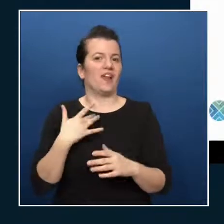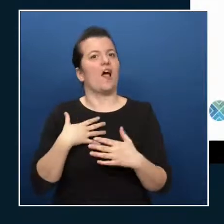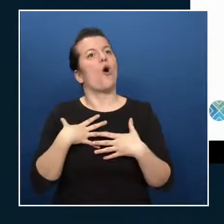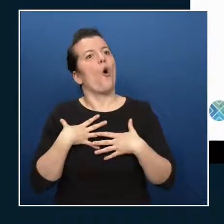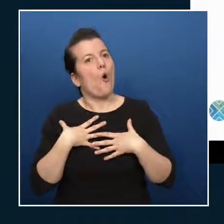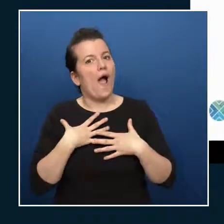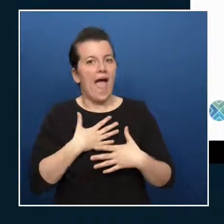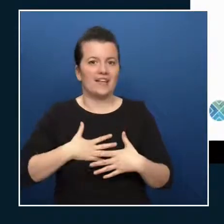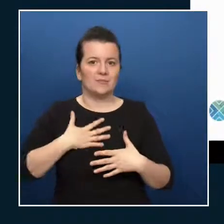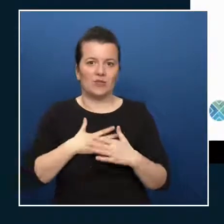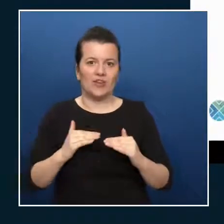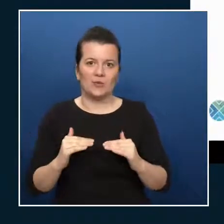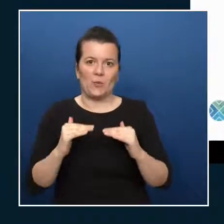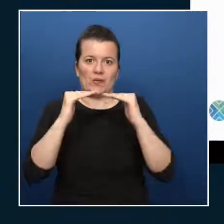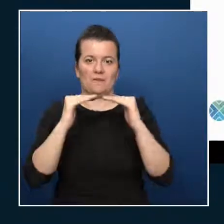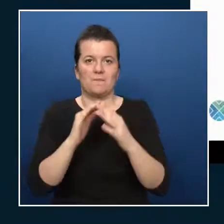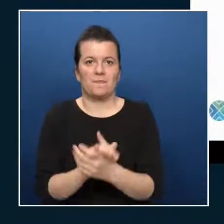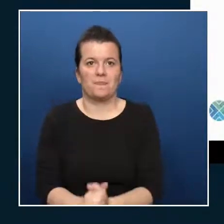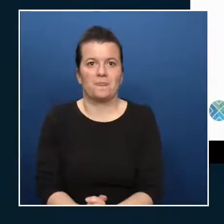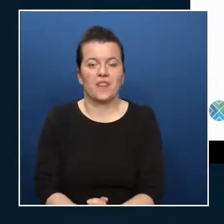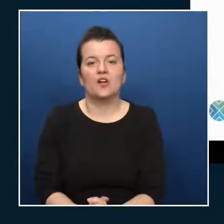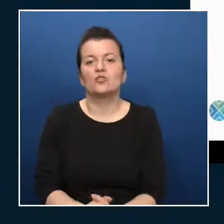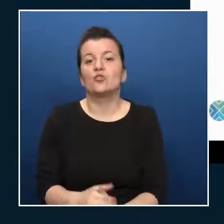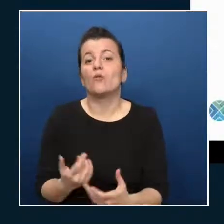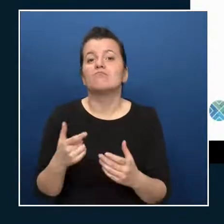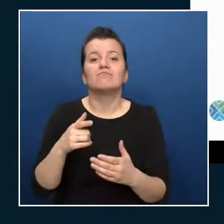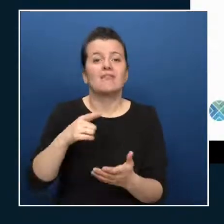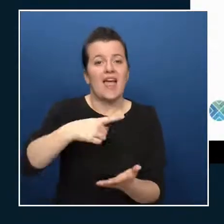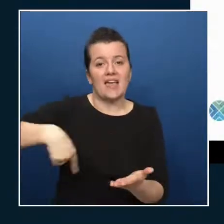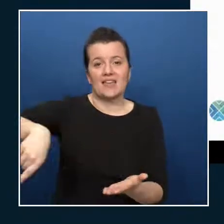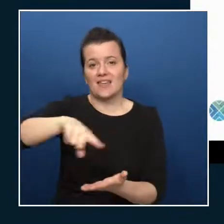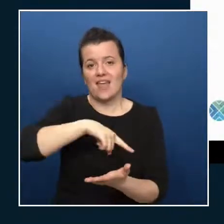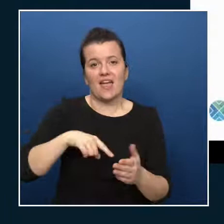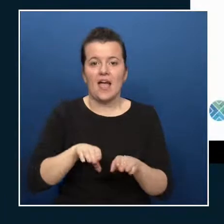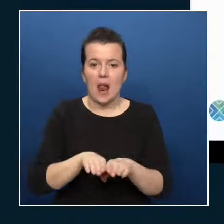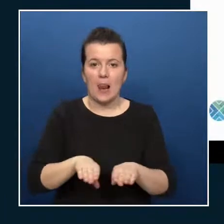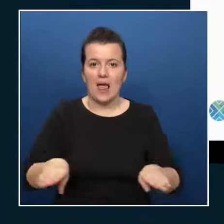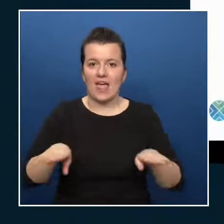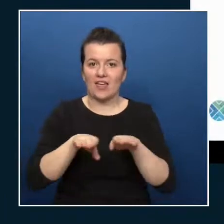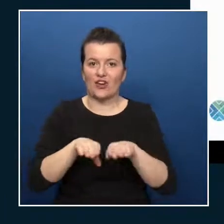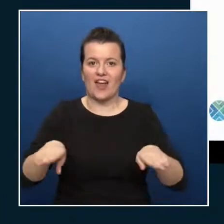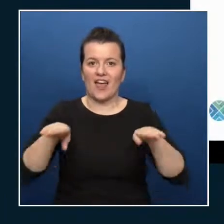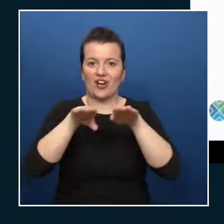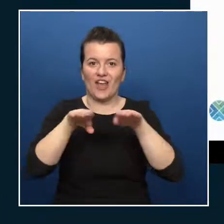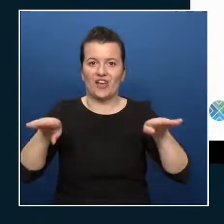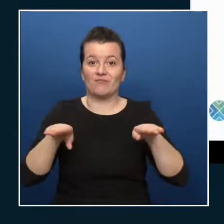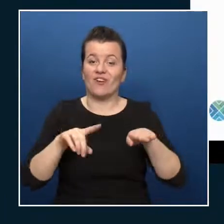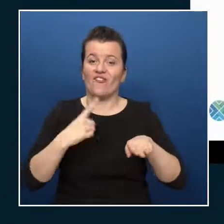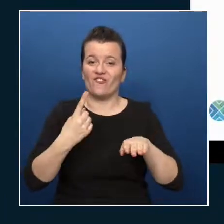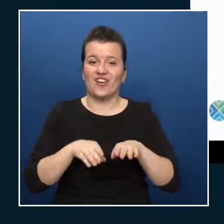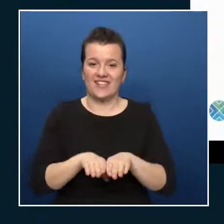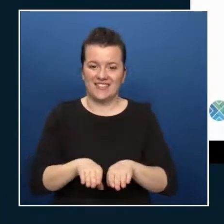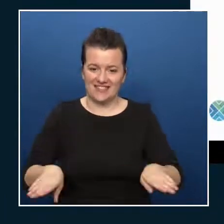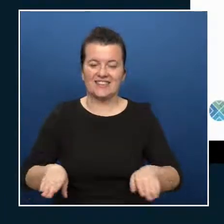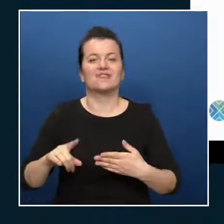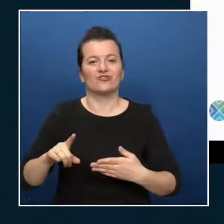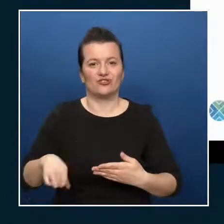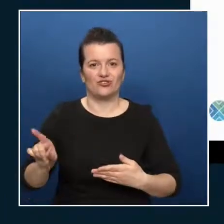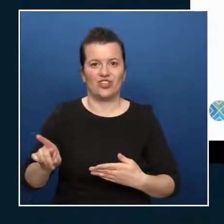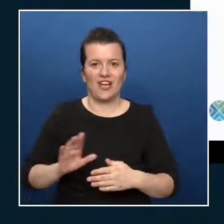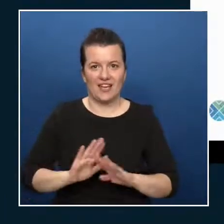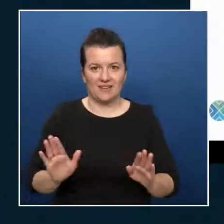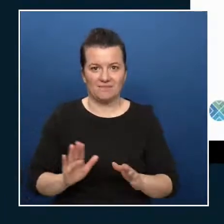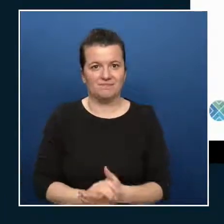All right, that was the first layer of our cake. Azure Active Directory. We went through the